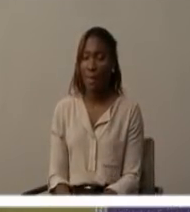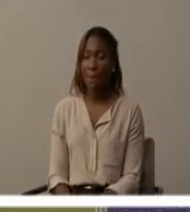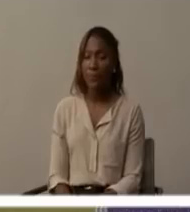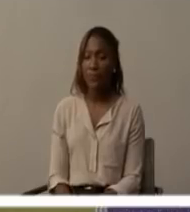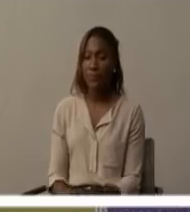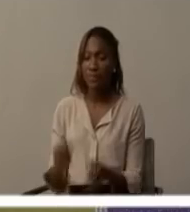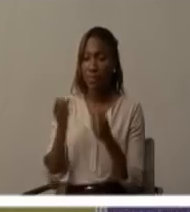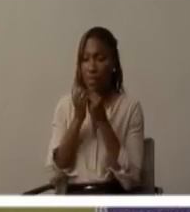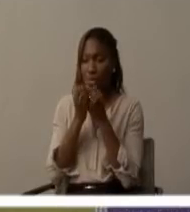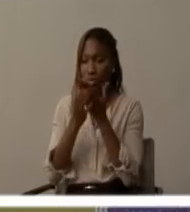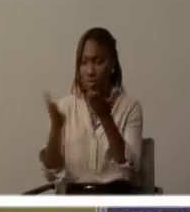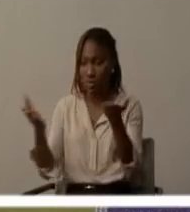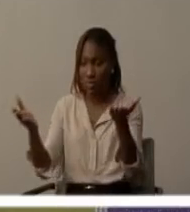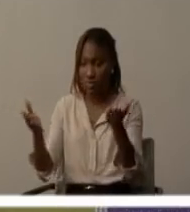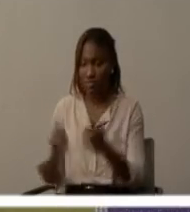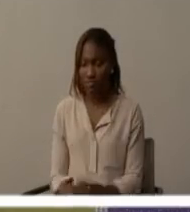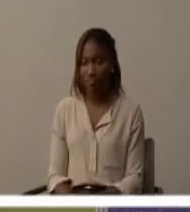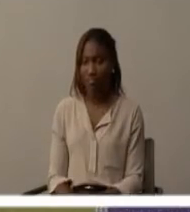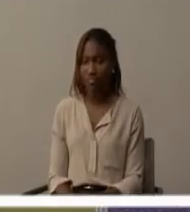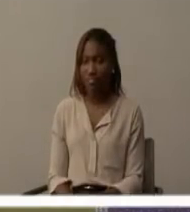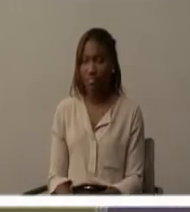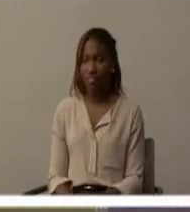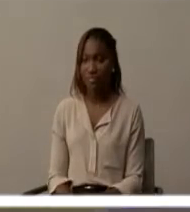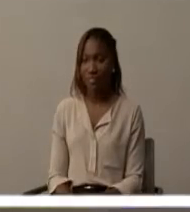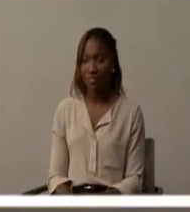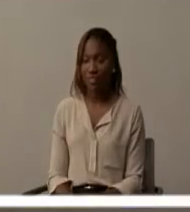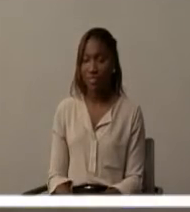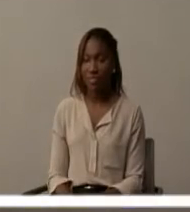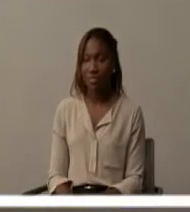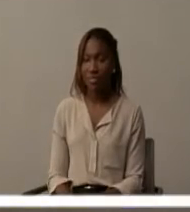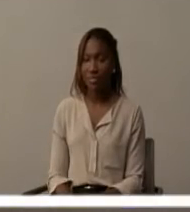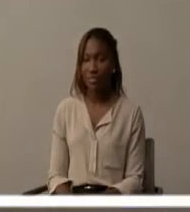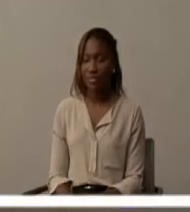The word of the Lord. Thanks be to God.